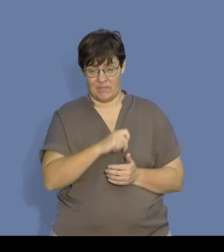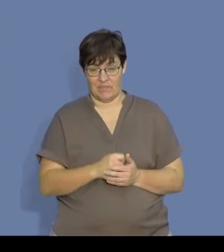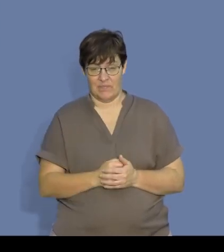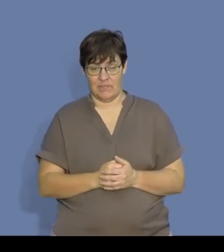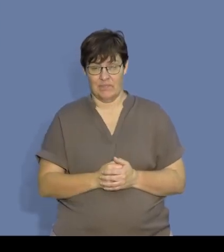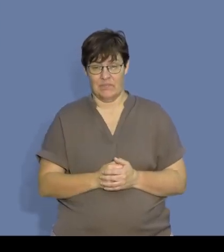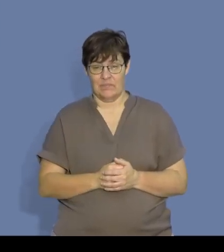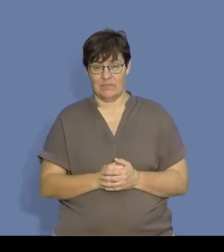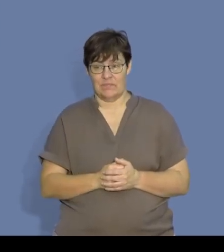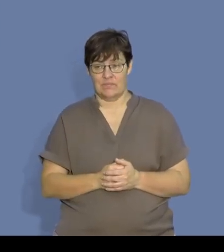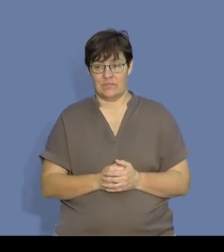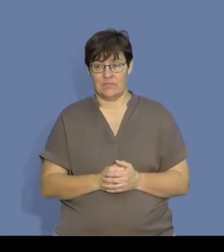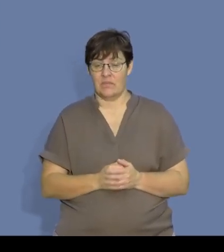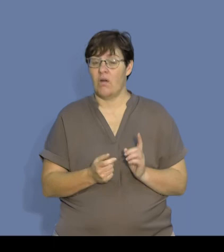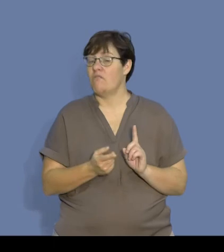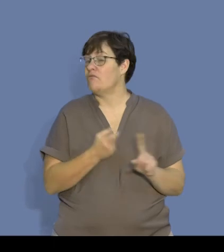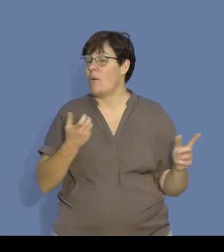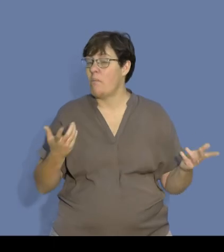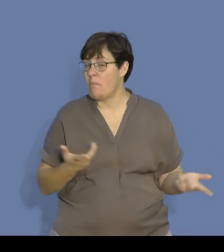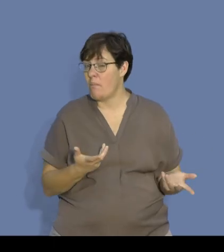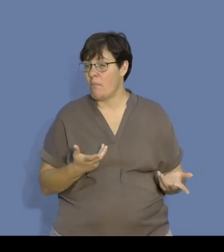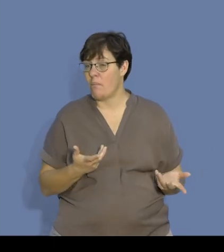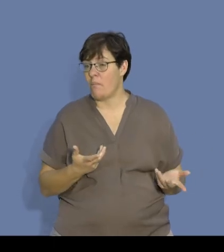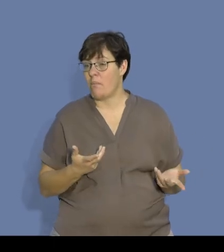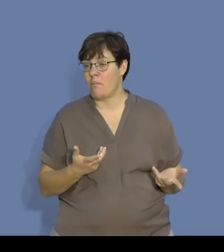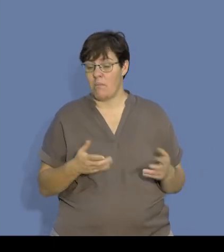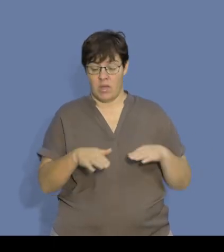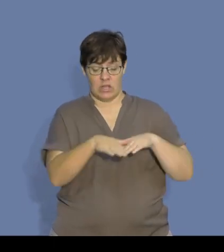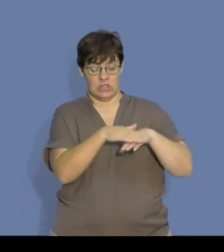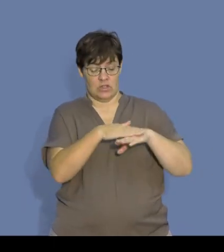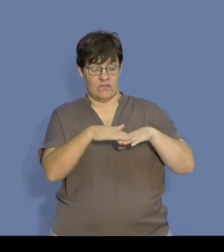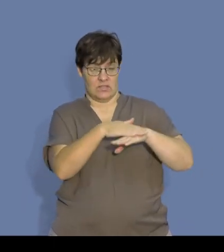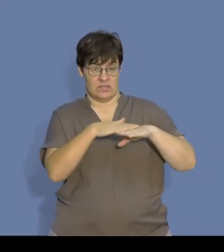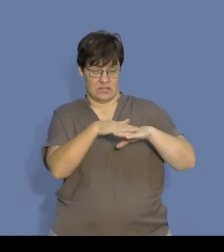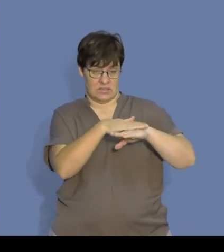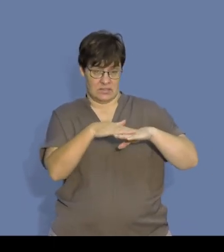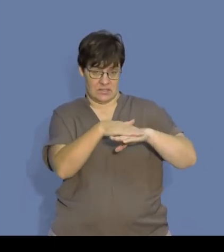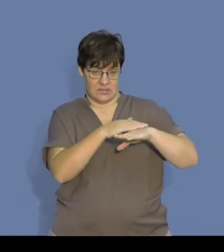from, now be careful here, the surface